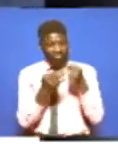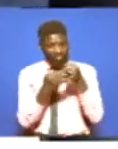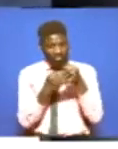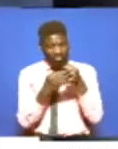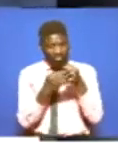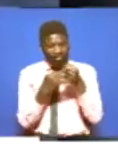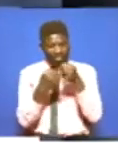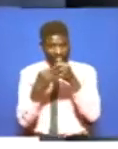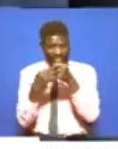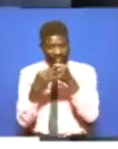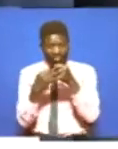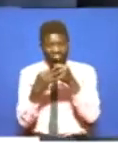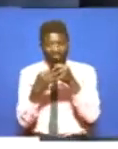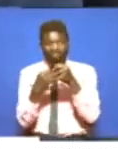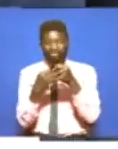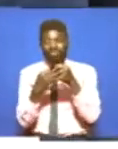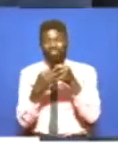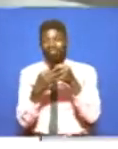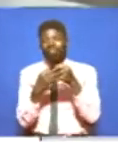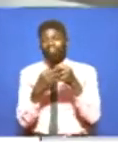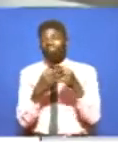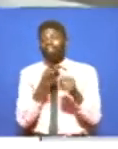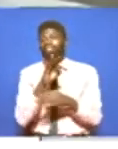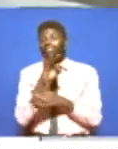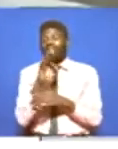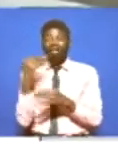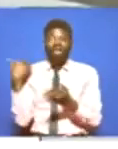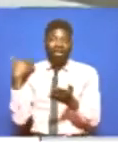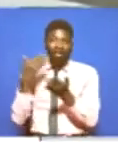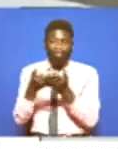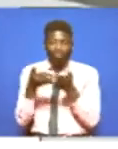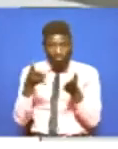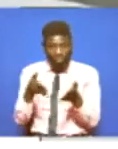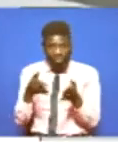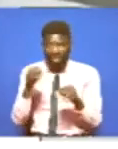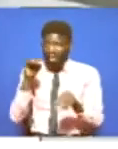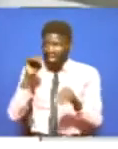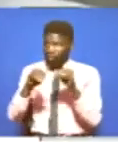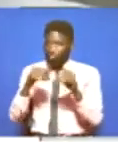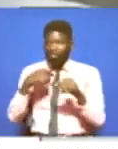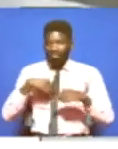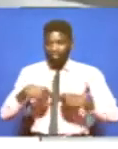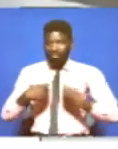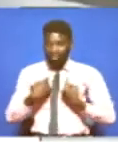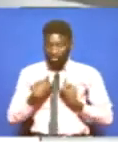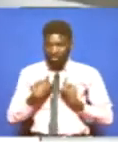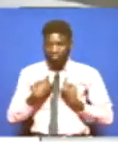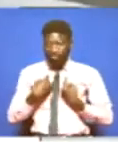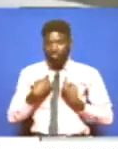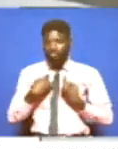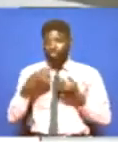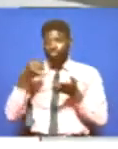1983 to this day, there is no election I've not presented myself election other than